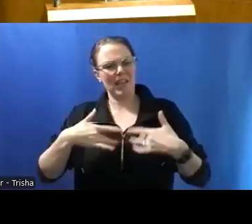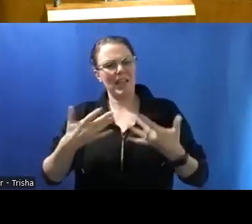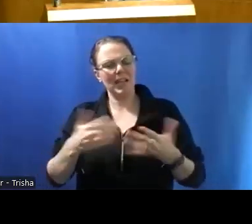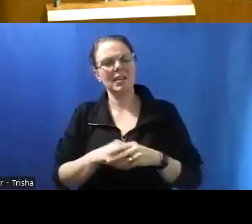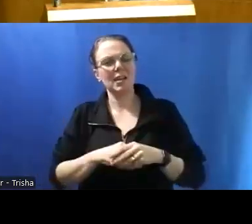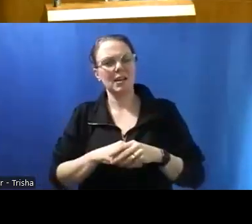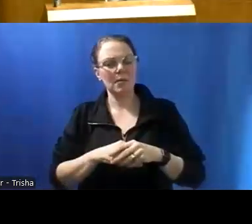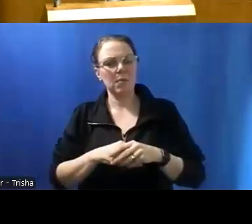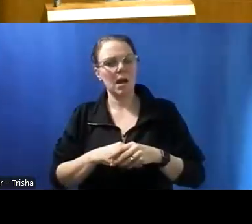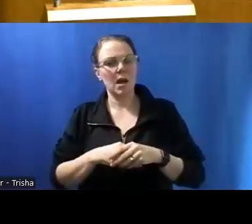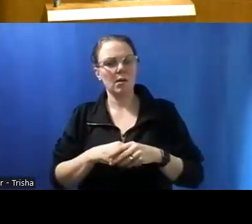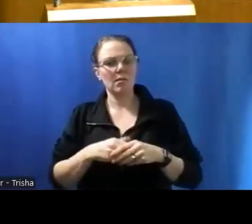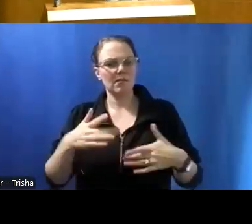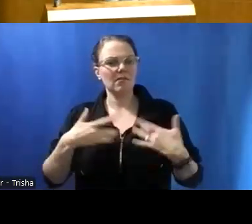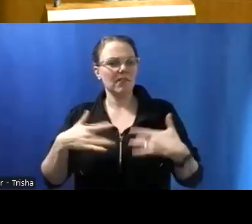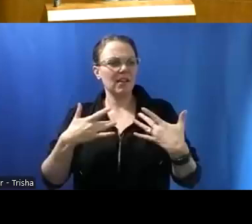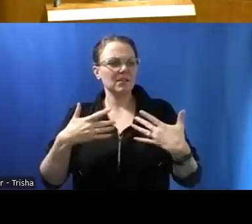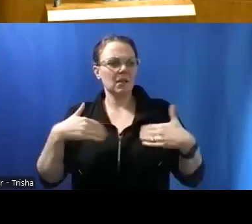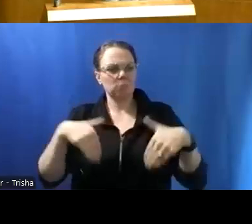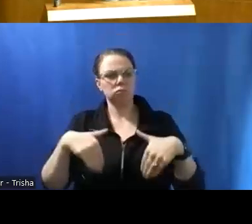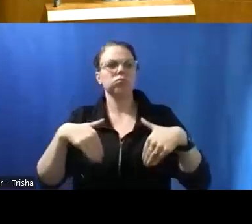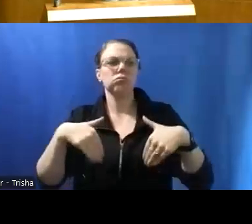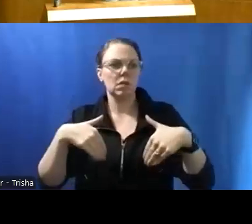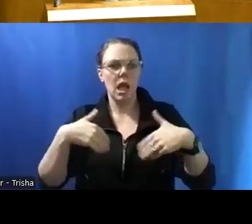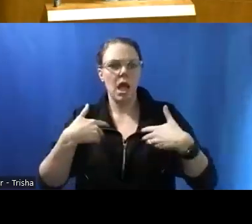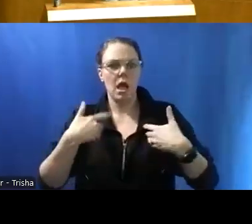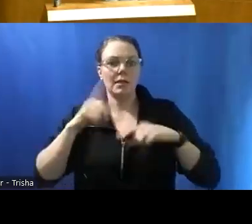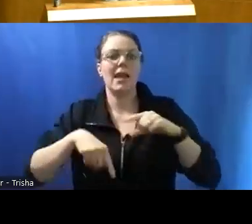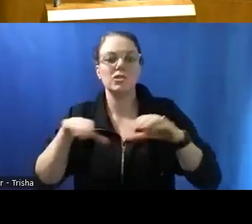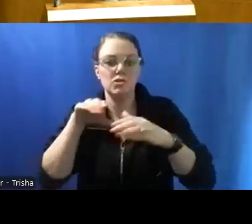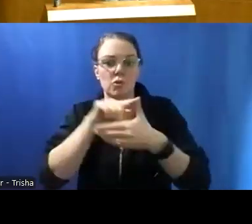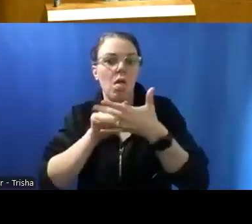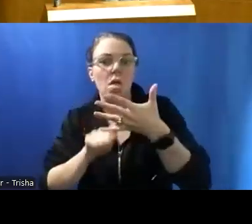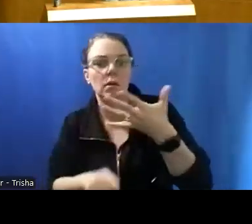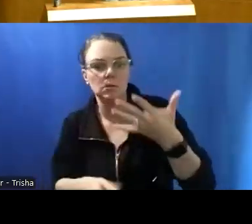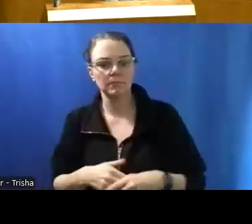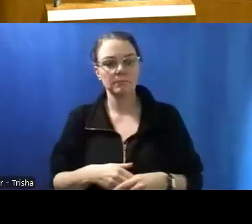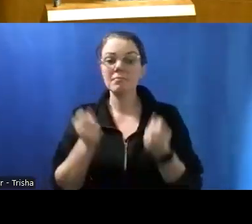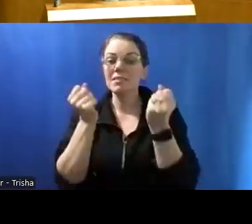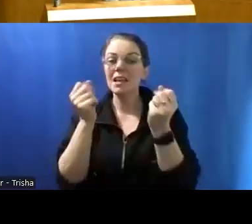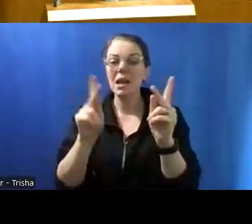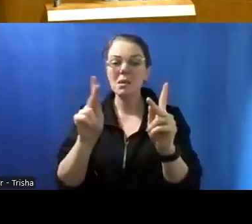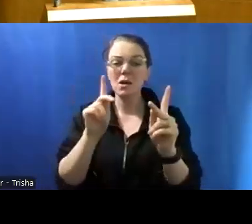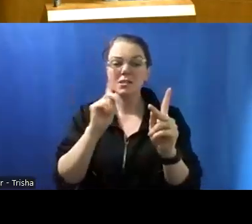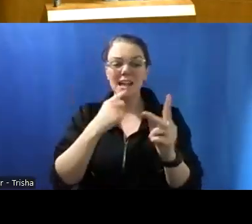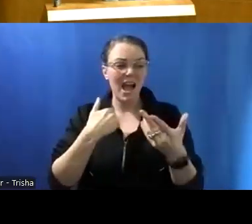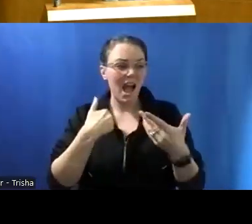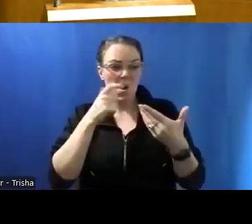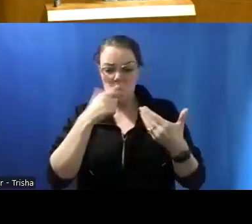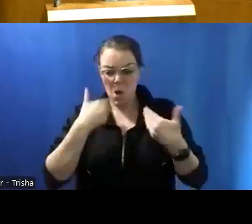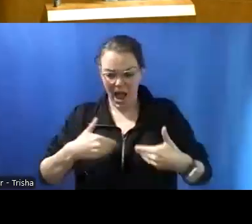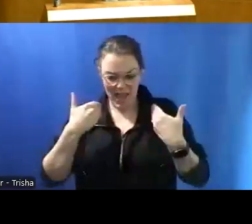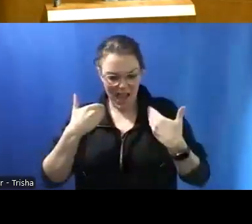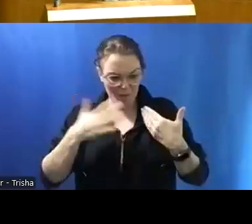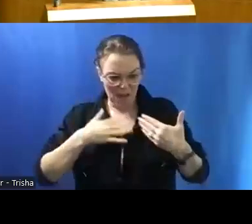it's really kind of a disabling feeling to have that. Many people report that they don't even know who they are anymore, right? So they